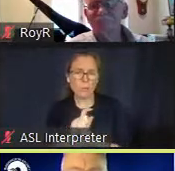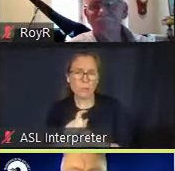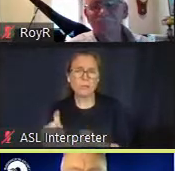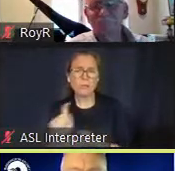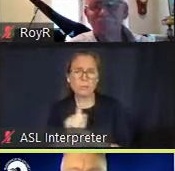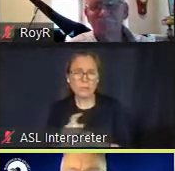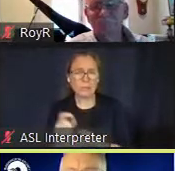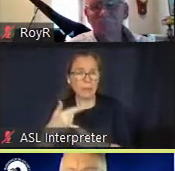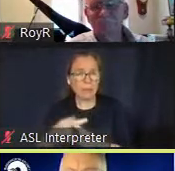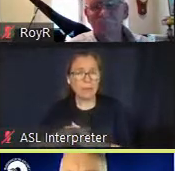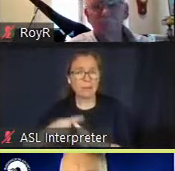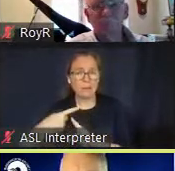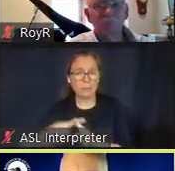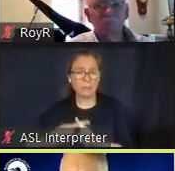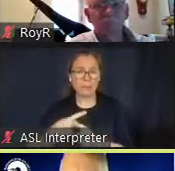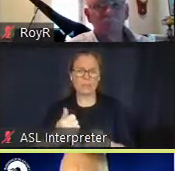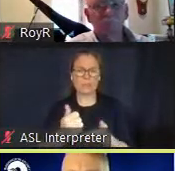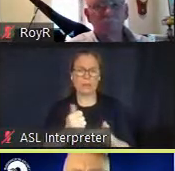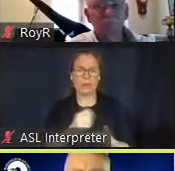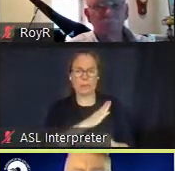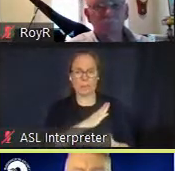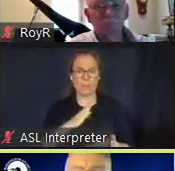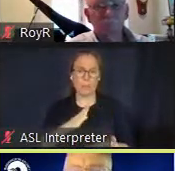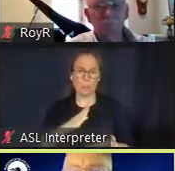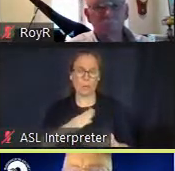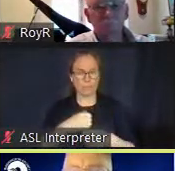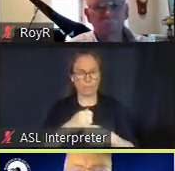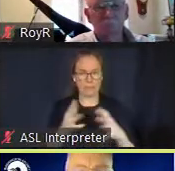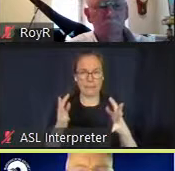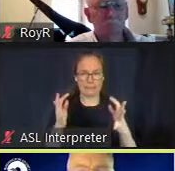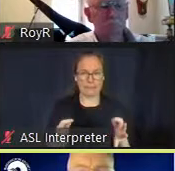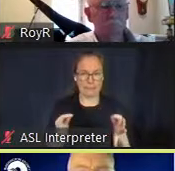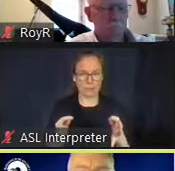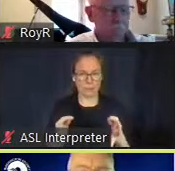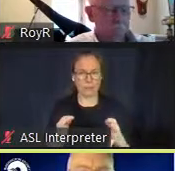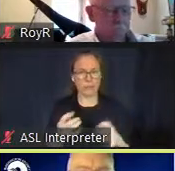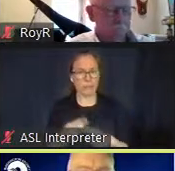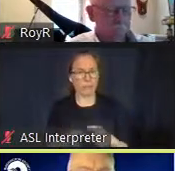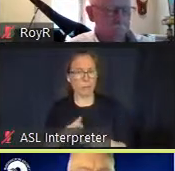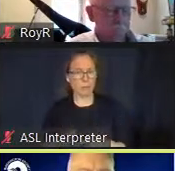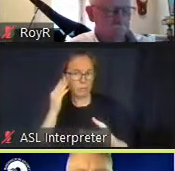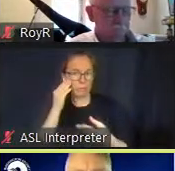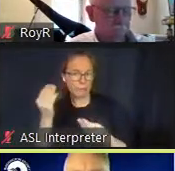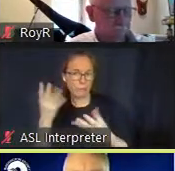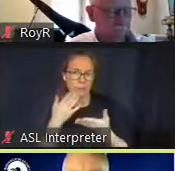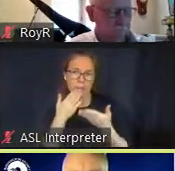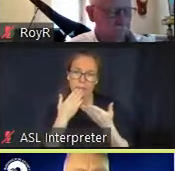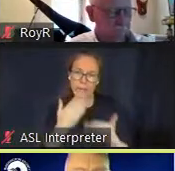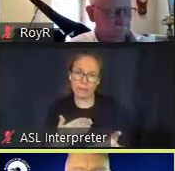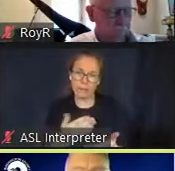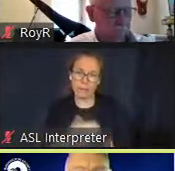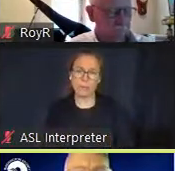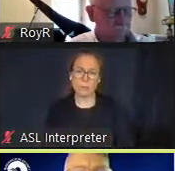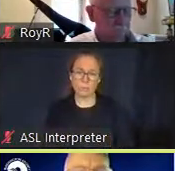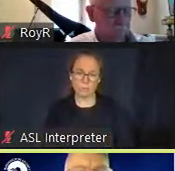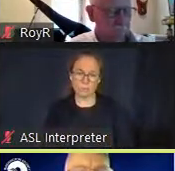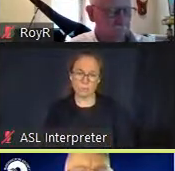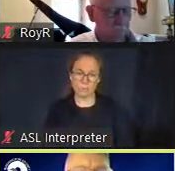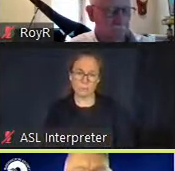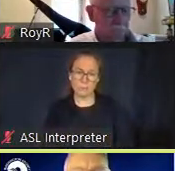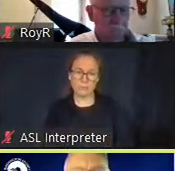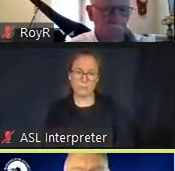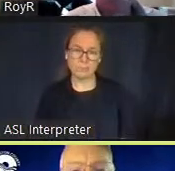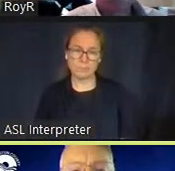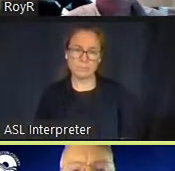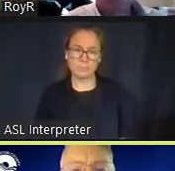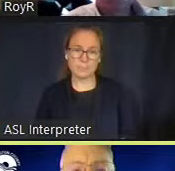our board come to some of the decisions here that you've presented. So thank you. And I'm going